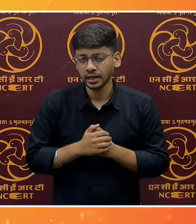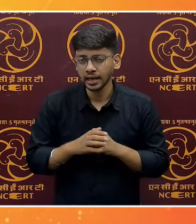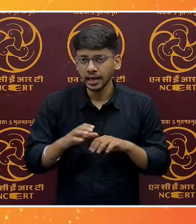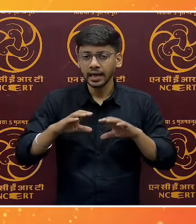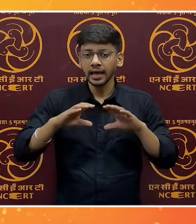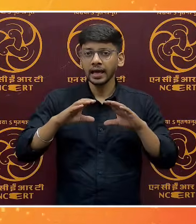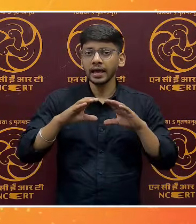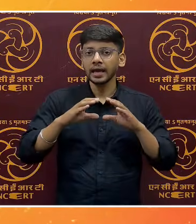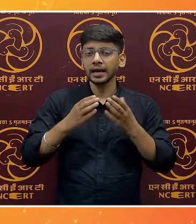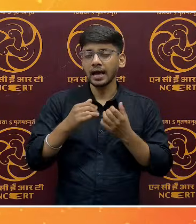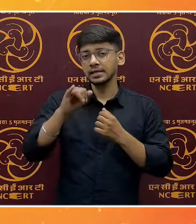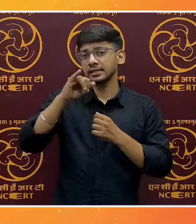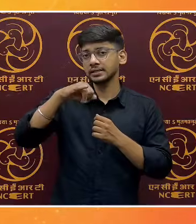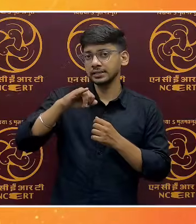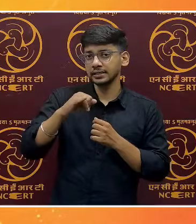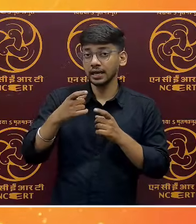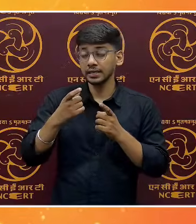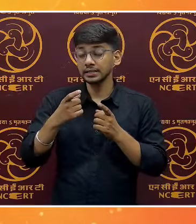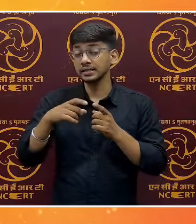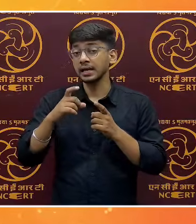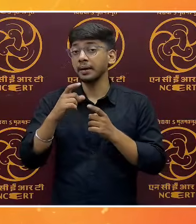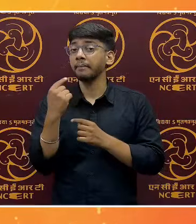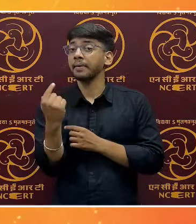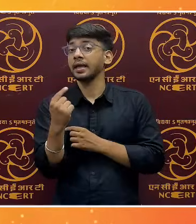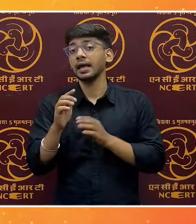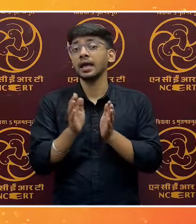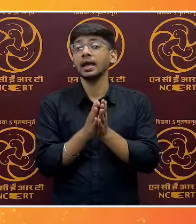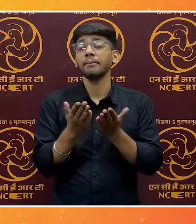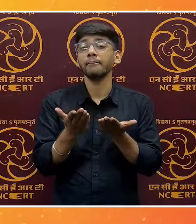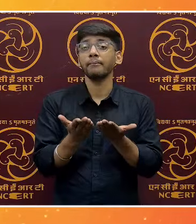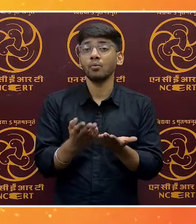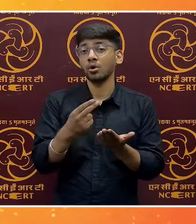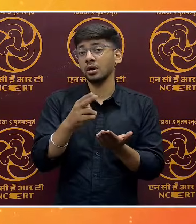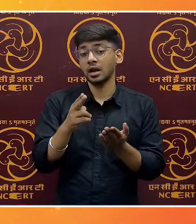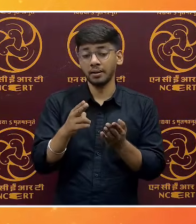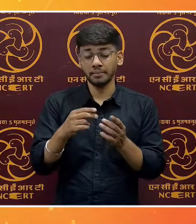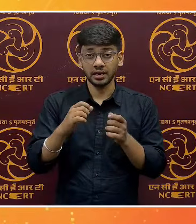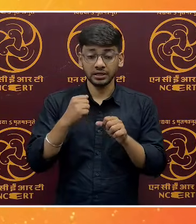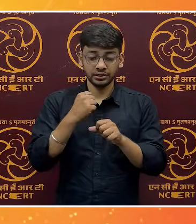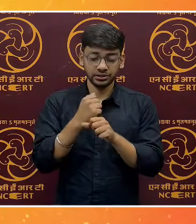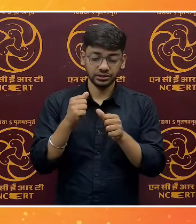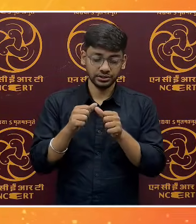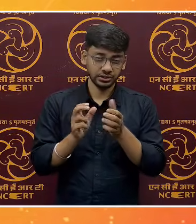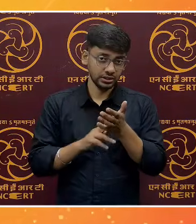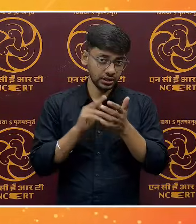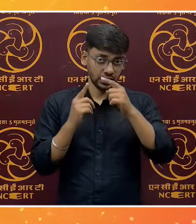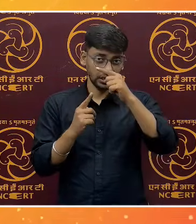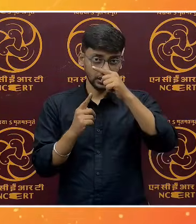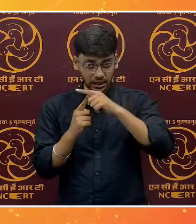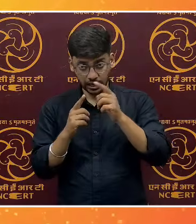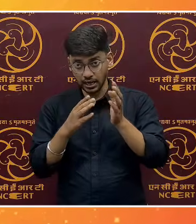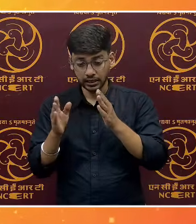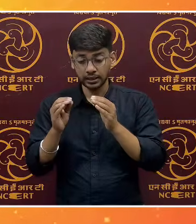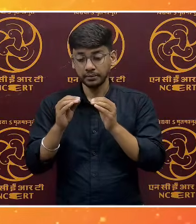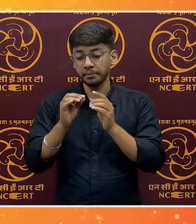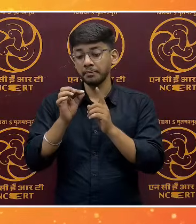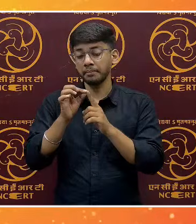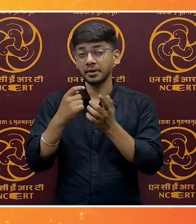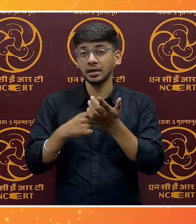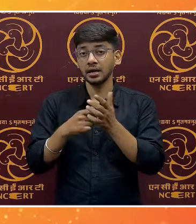book, which is this Ganit Prakash. Now we can see the TOC is given here, and today's topic